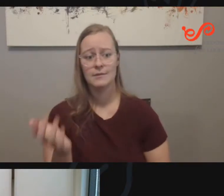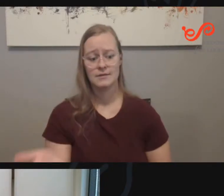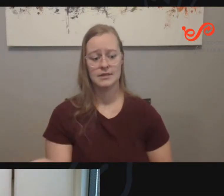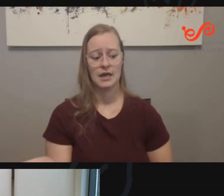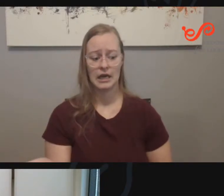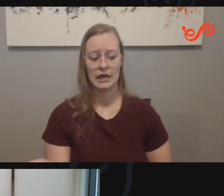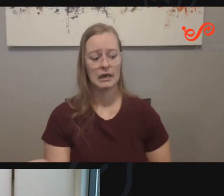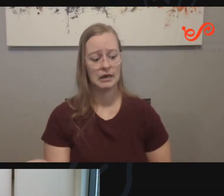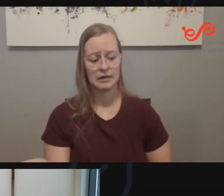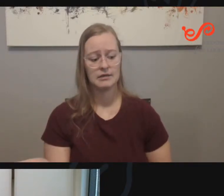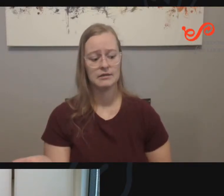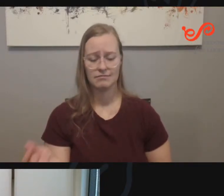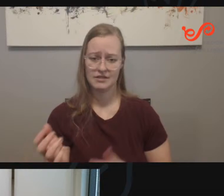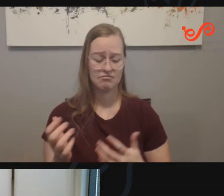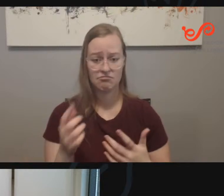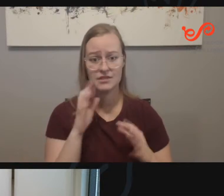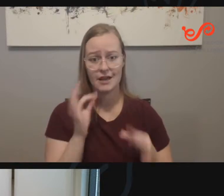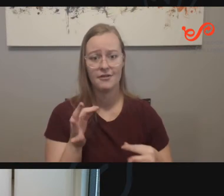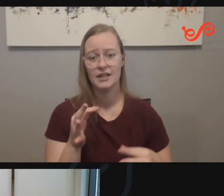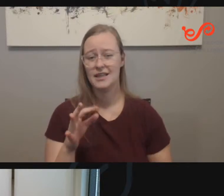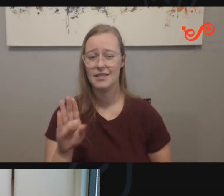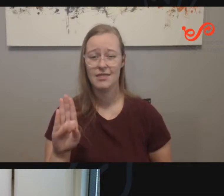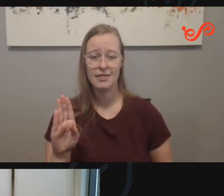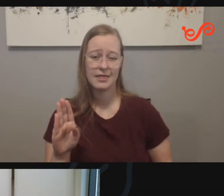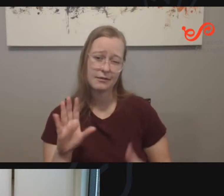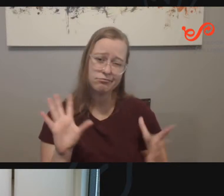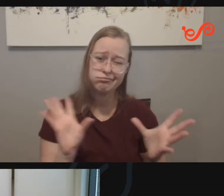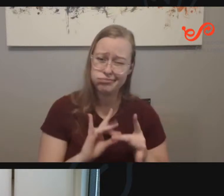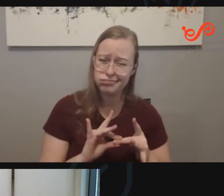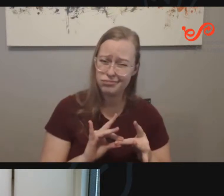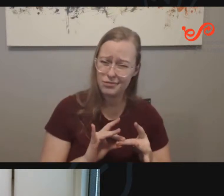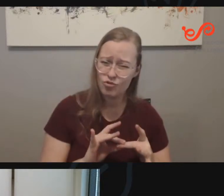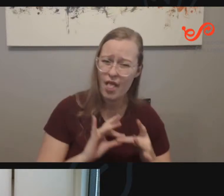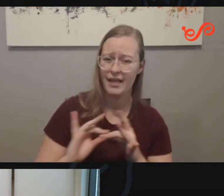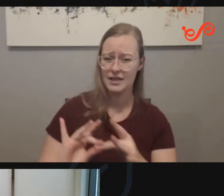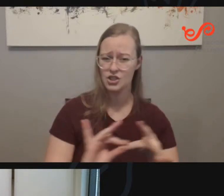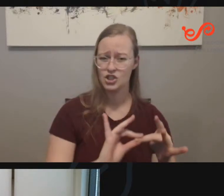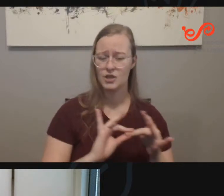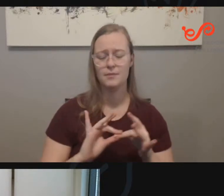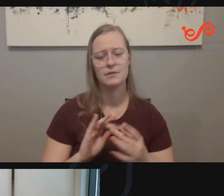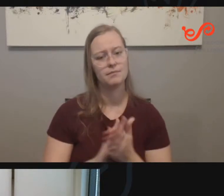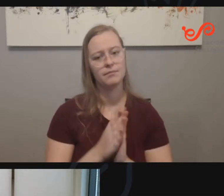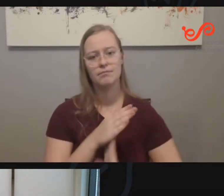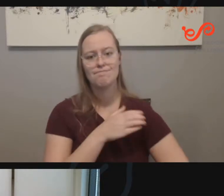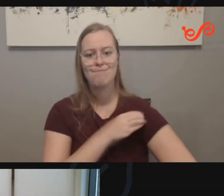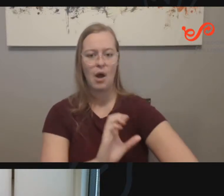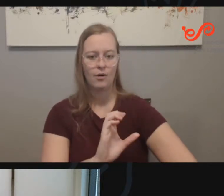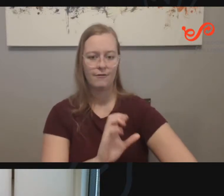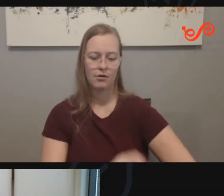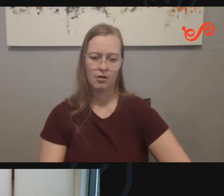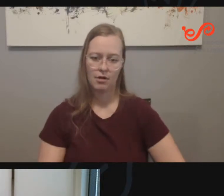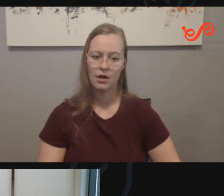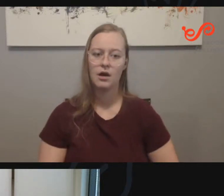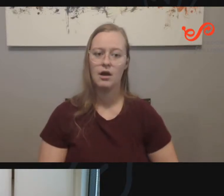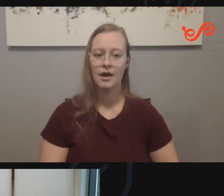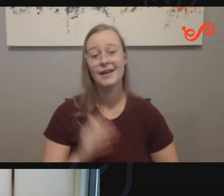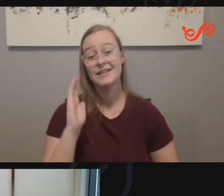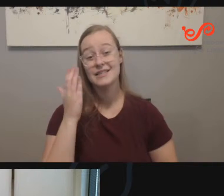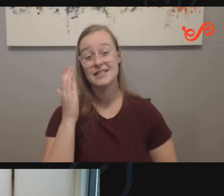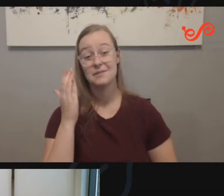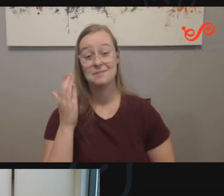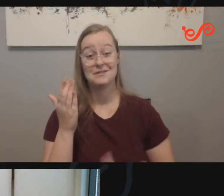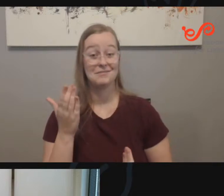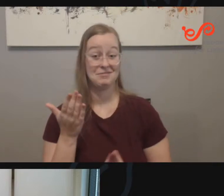and certainly the bonds that would have been created would have been very powerful. It seems to be right there